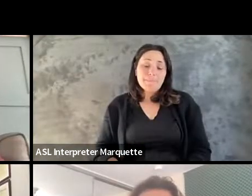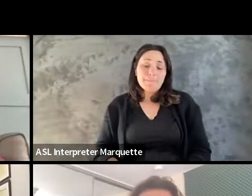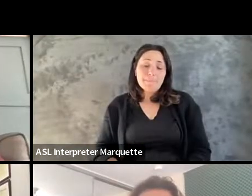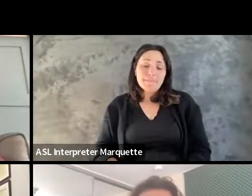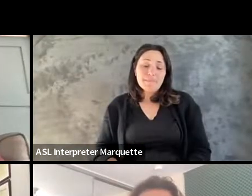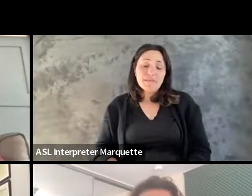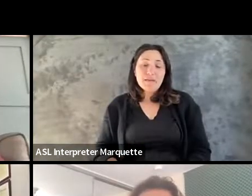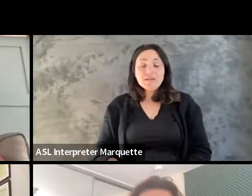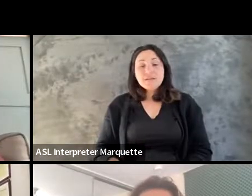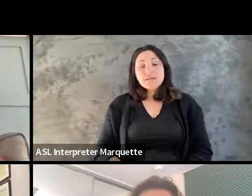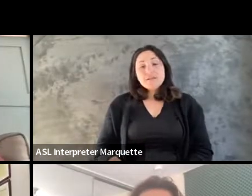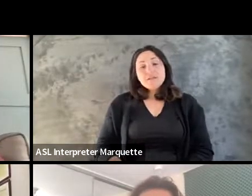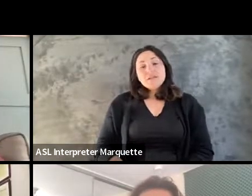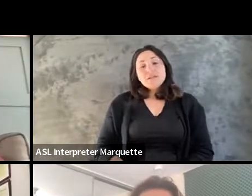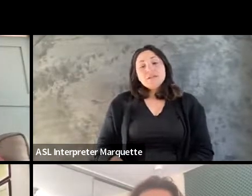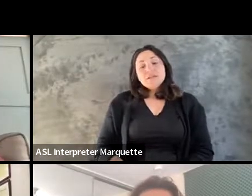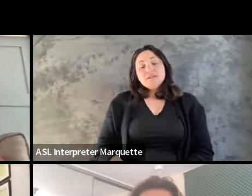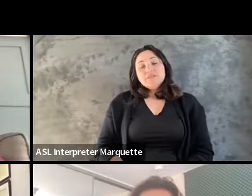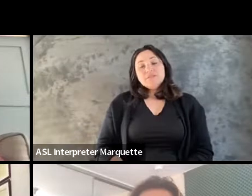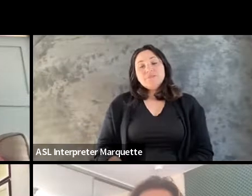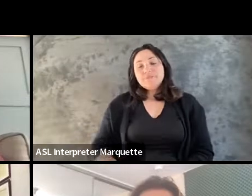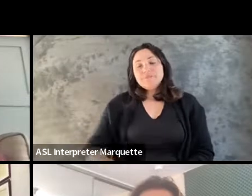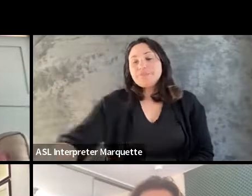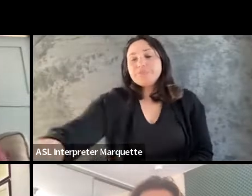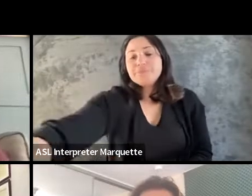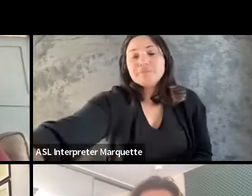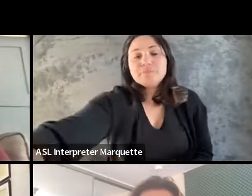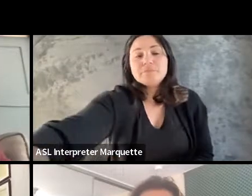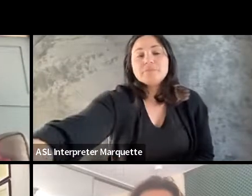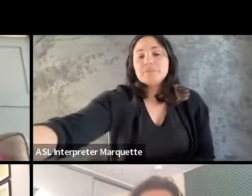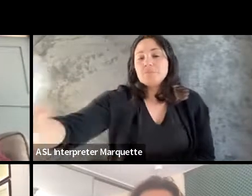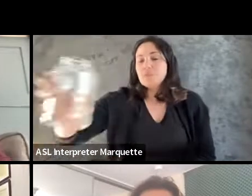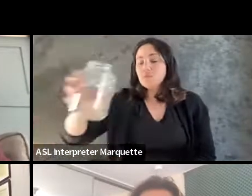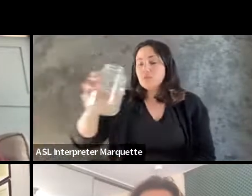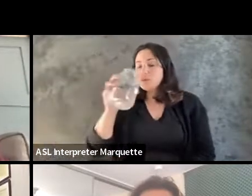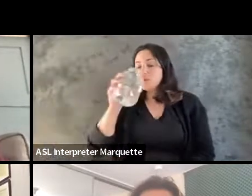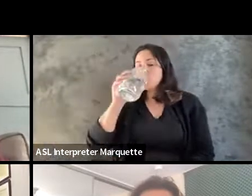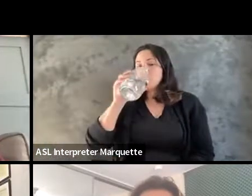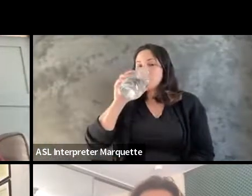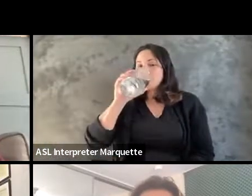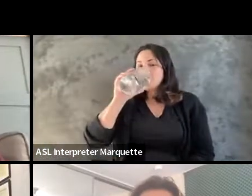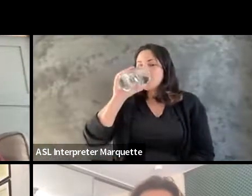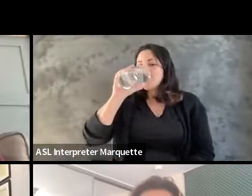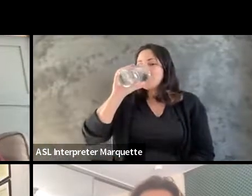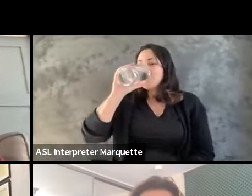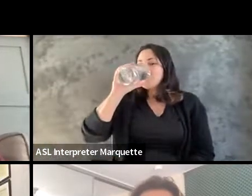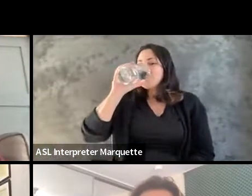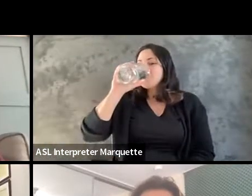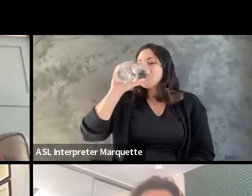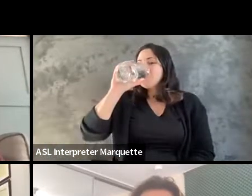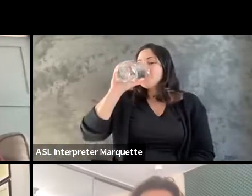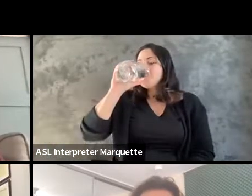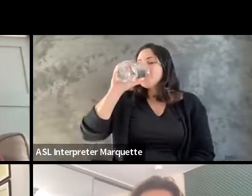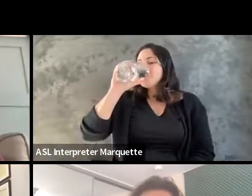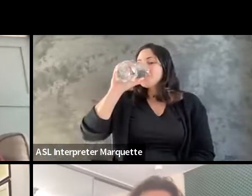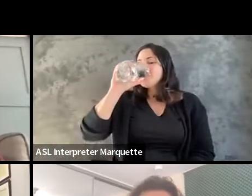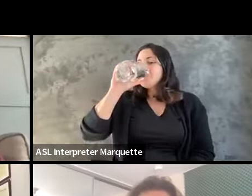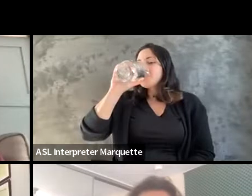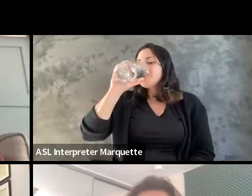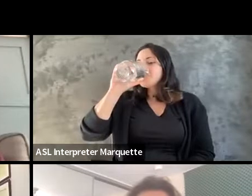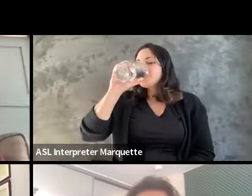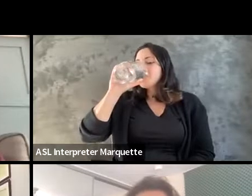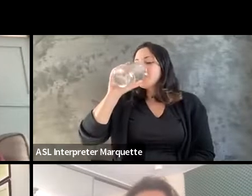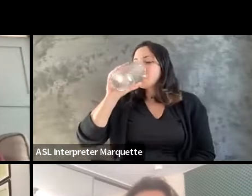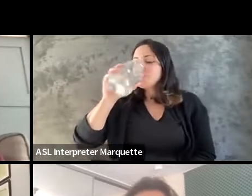done that have been completed for our students this year in a step of getting back to normal, small things that make a big difference. Yearbooks